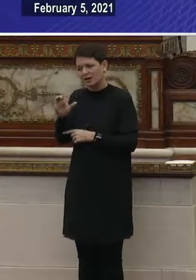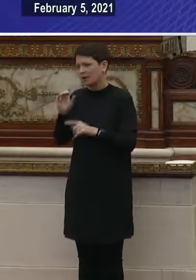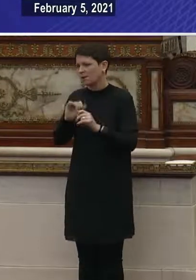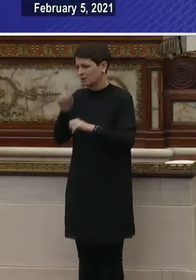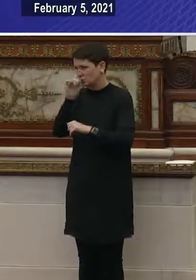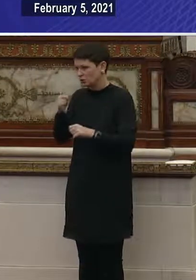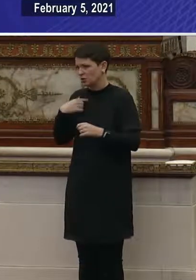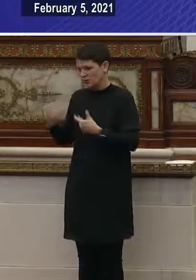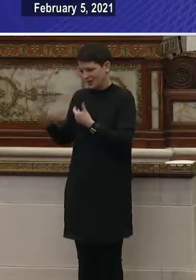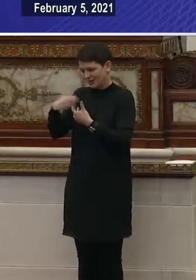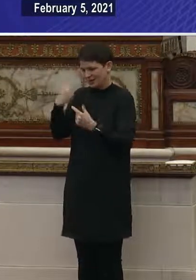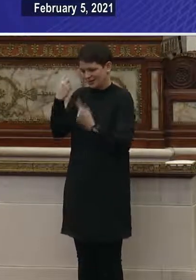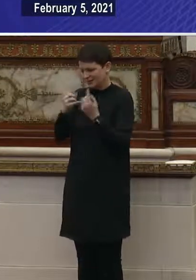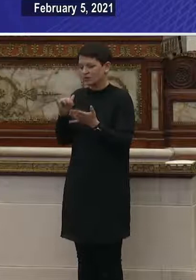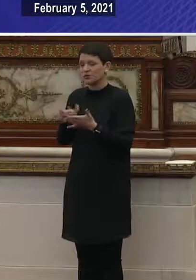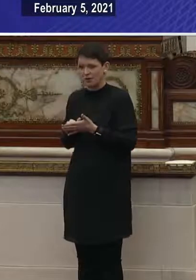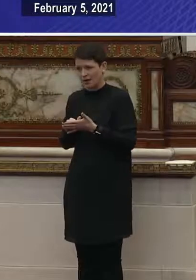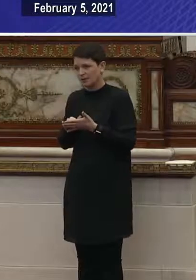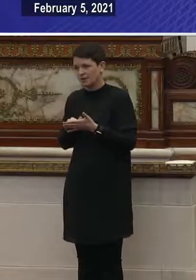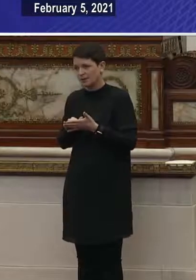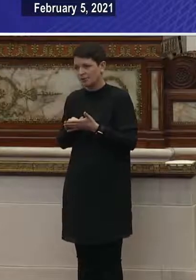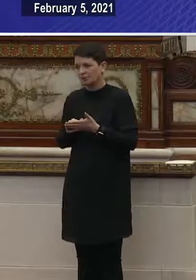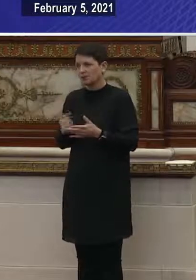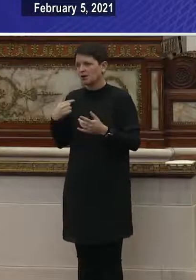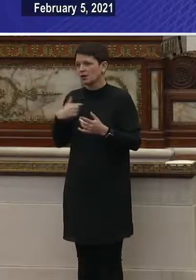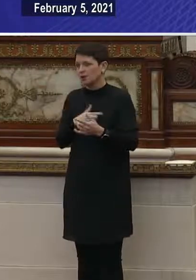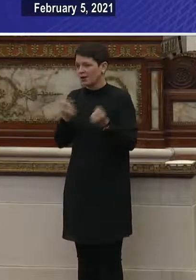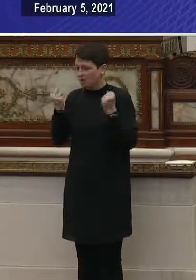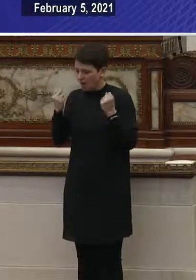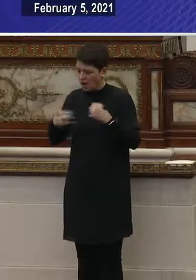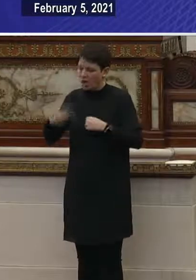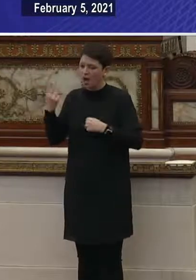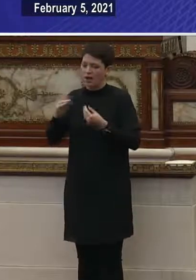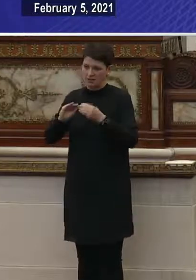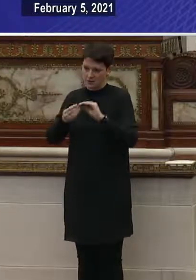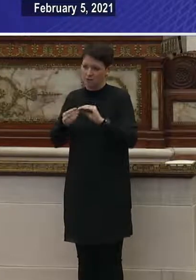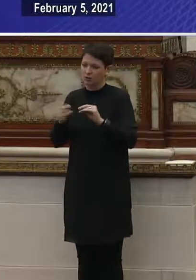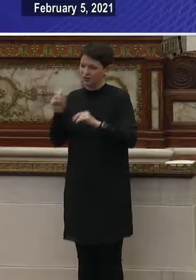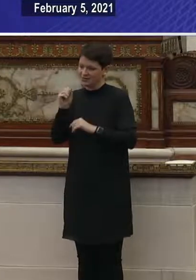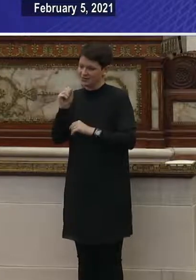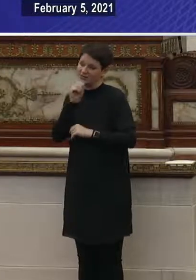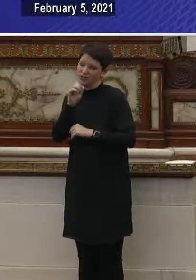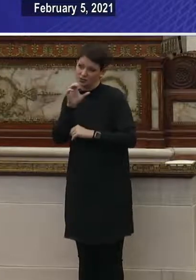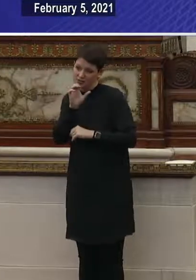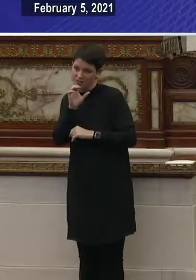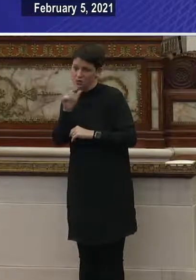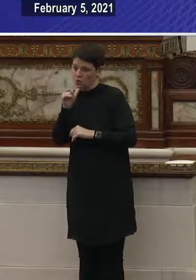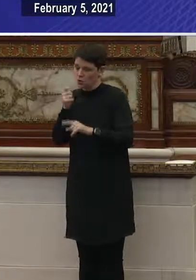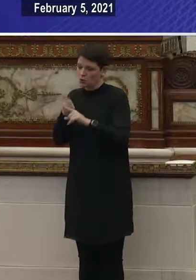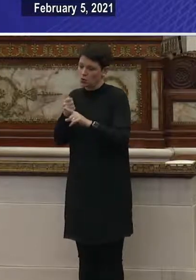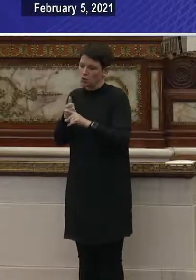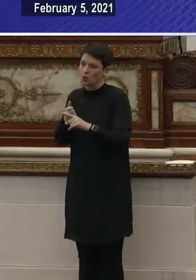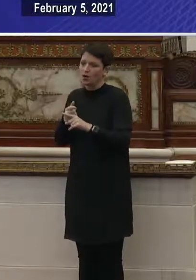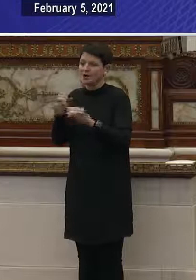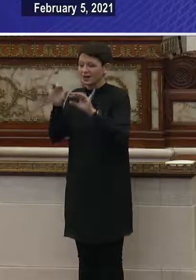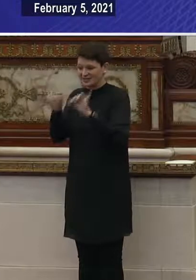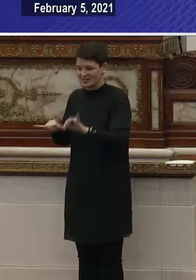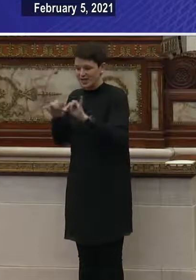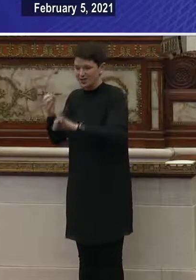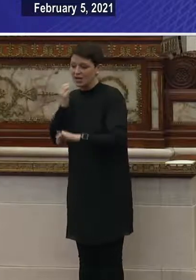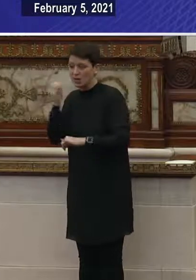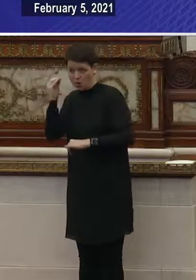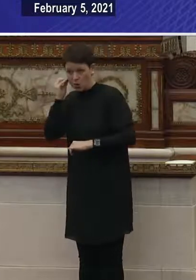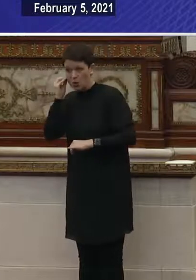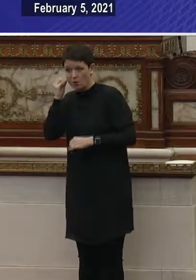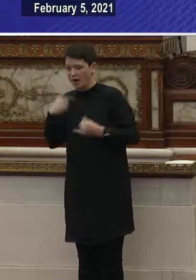we take that into consideration because there are a significant amount of seniors who are aging at home. And I don't